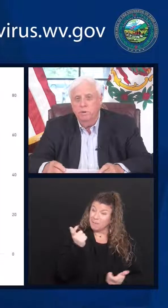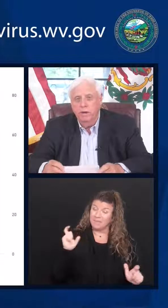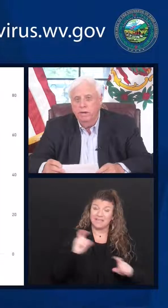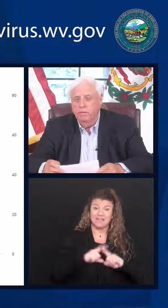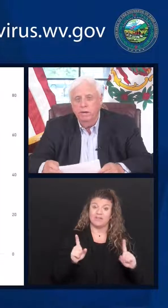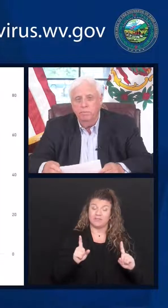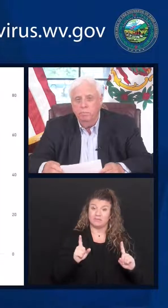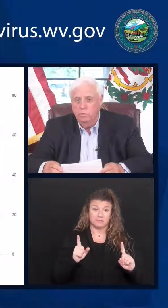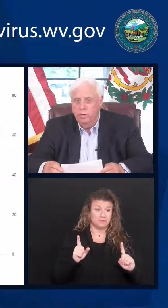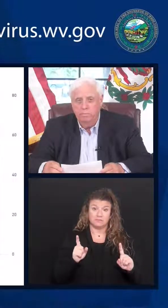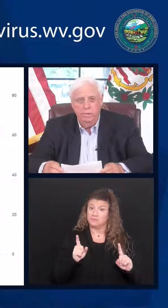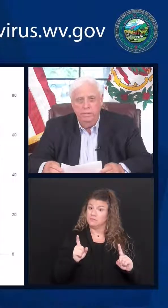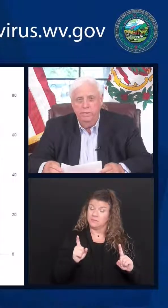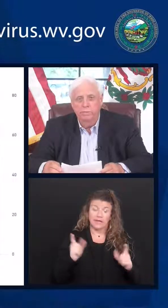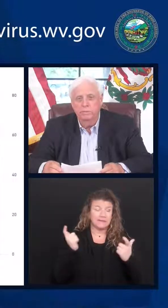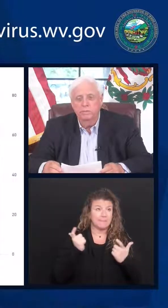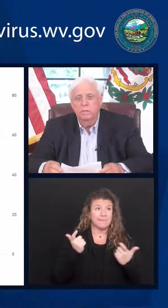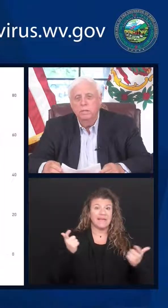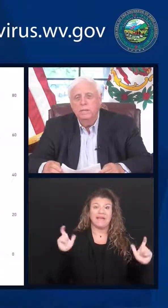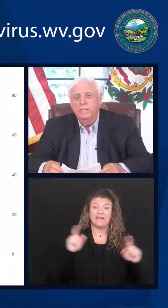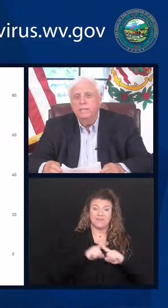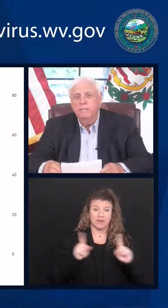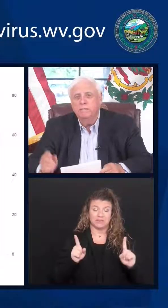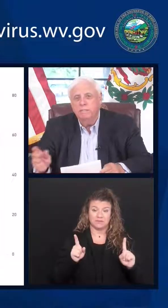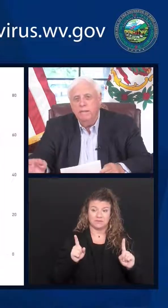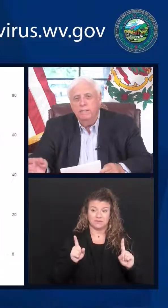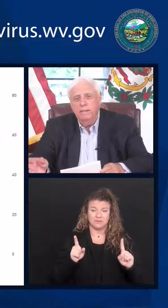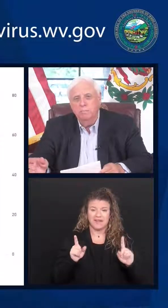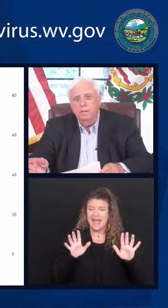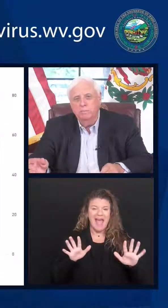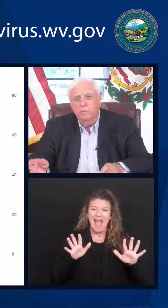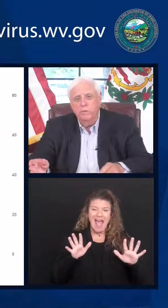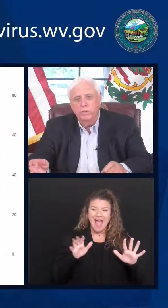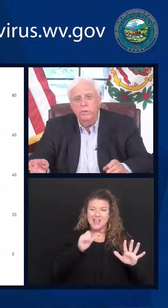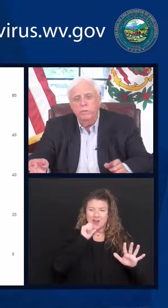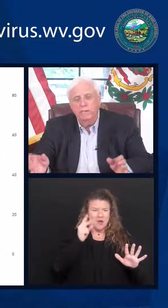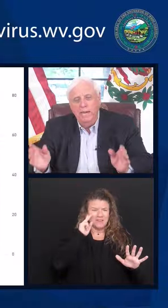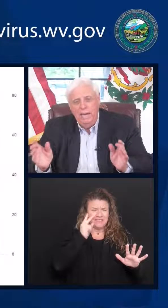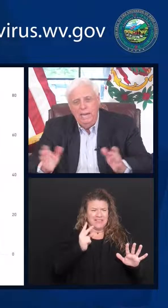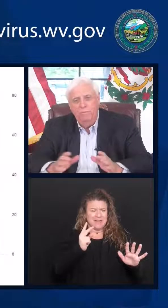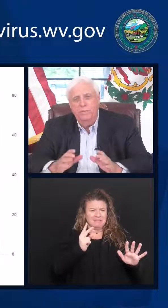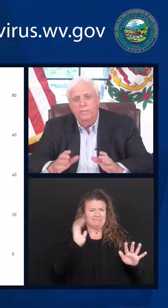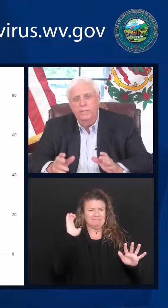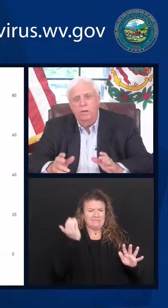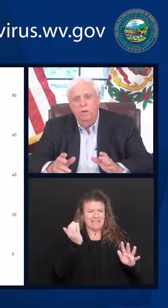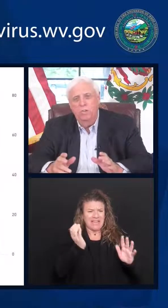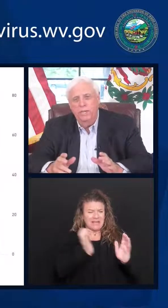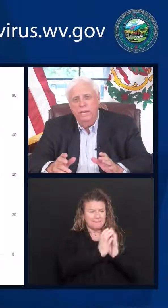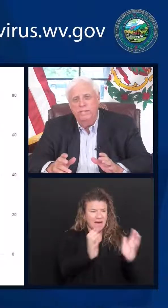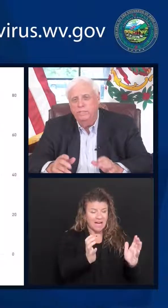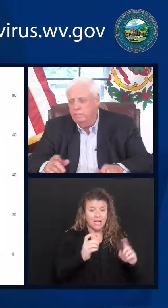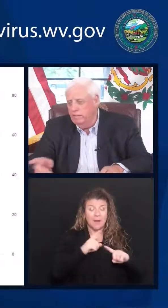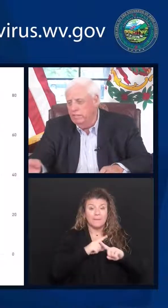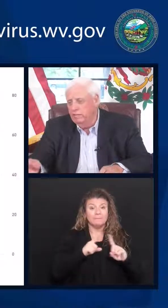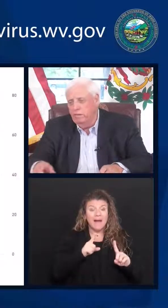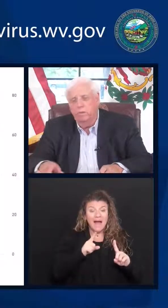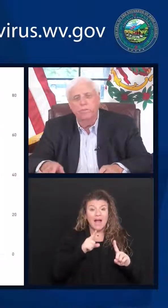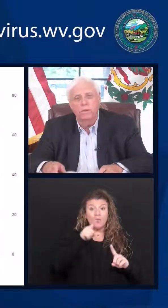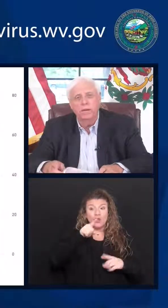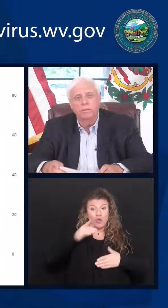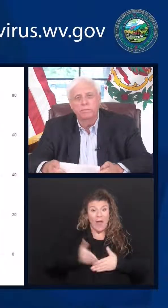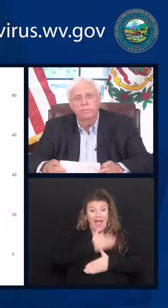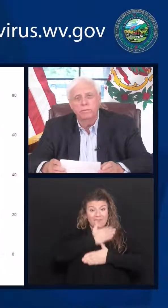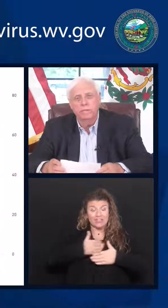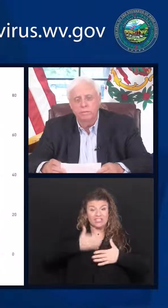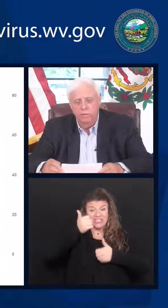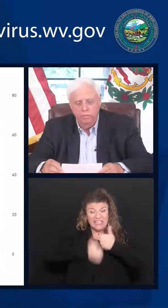It's a great big difference. It doesn't sound like much, but when you go to averaging all the ages, it's an awful